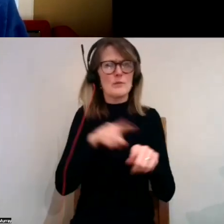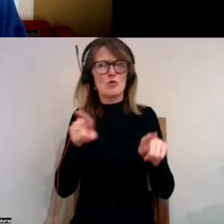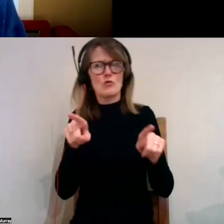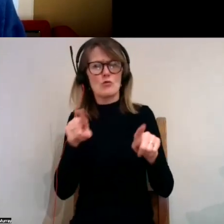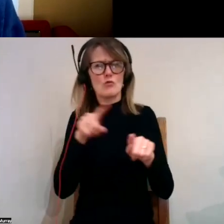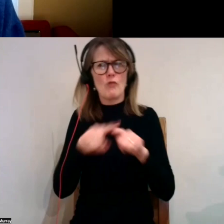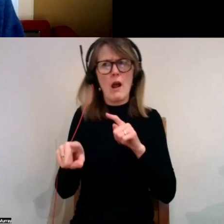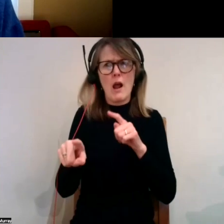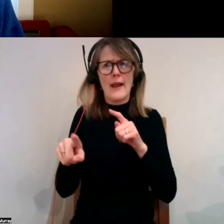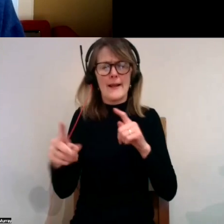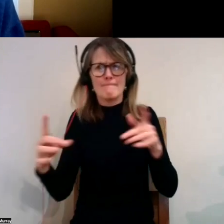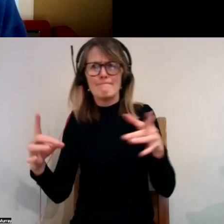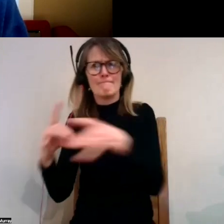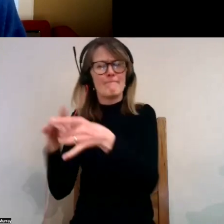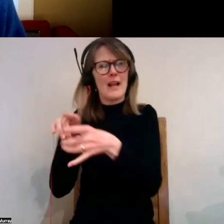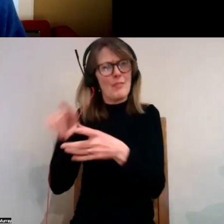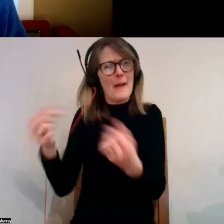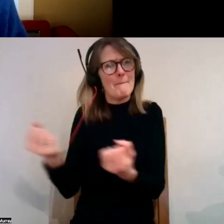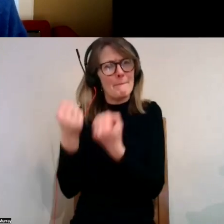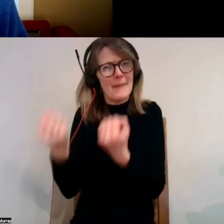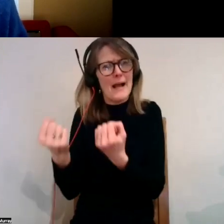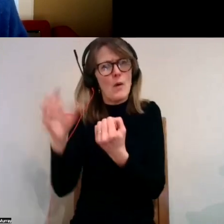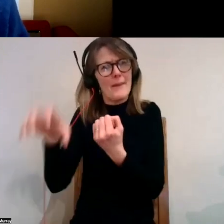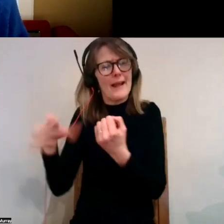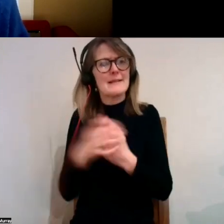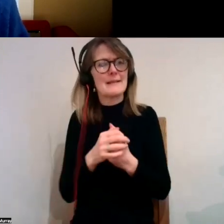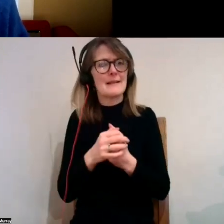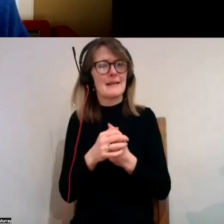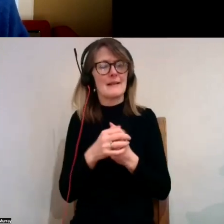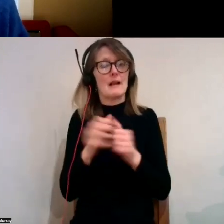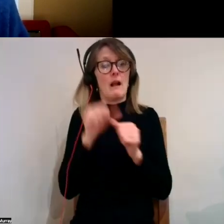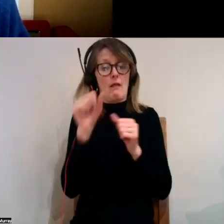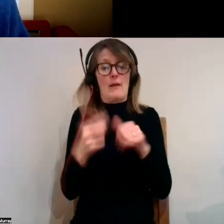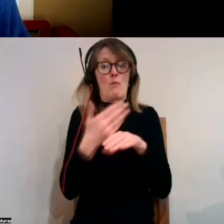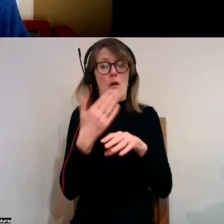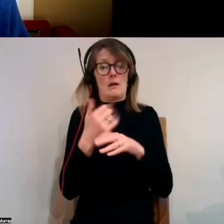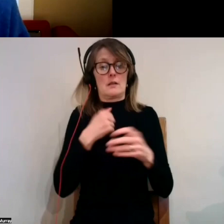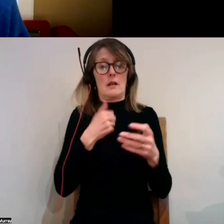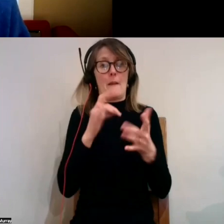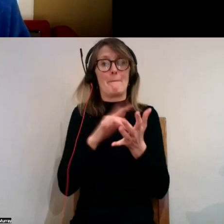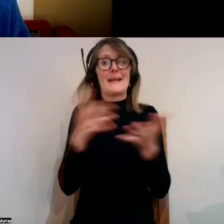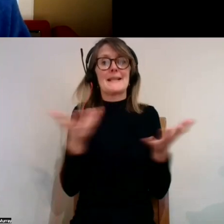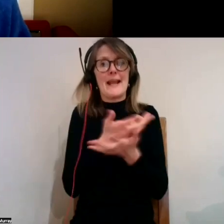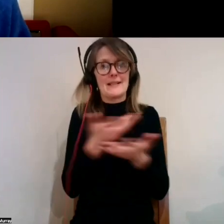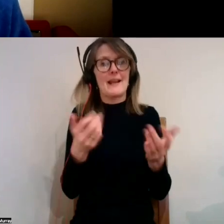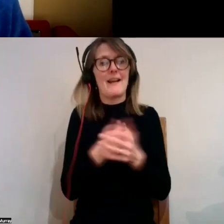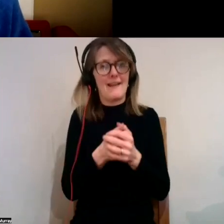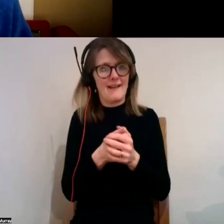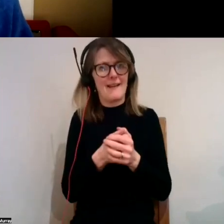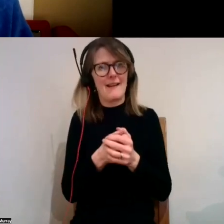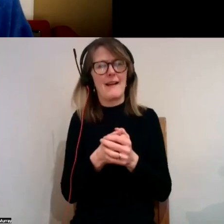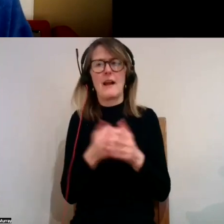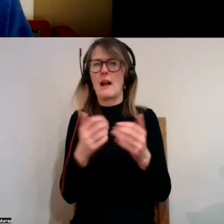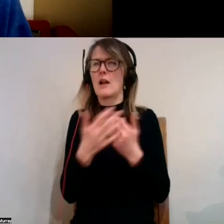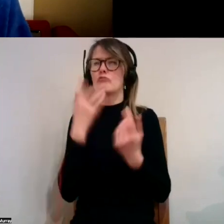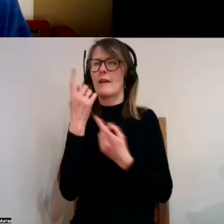as well. And then, of course, my work as mediator. The more I reflect on mediation and working with